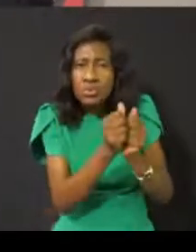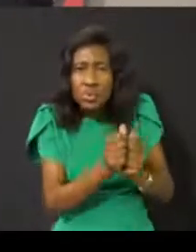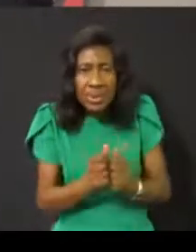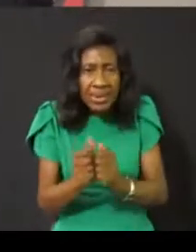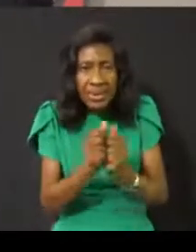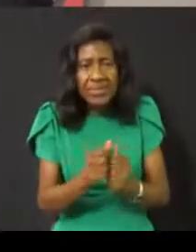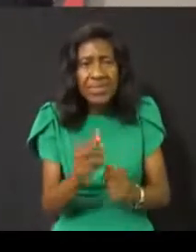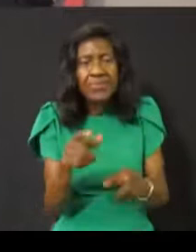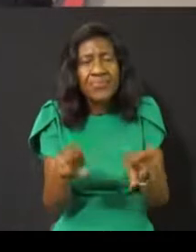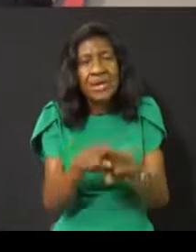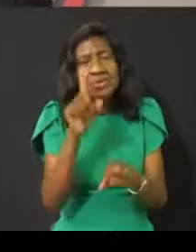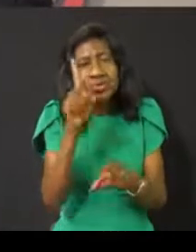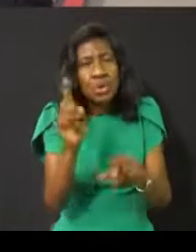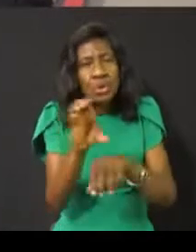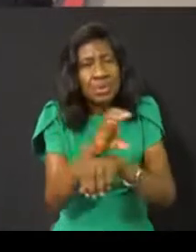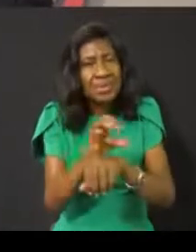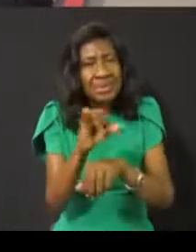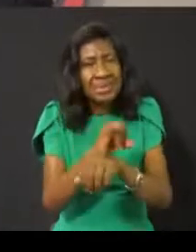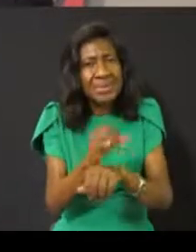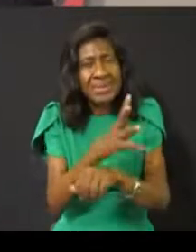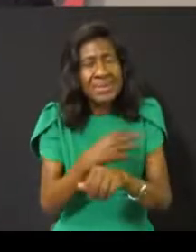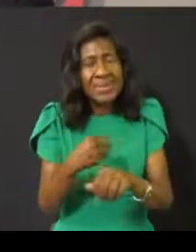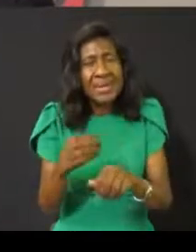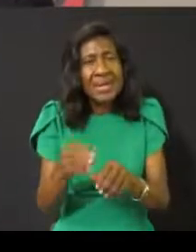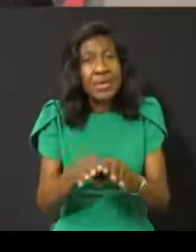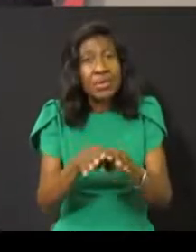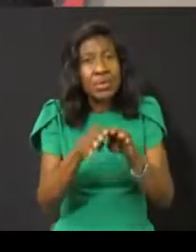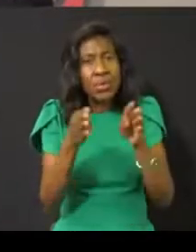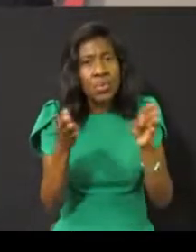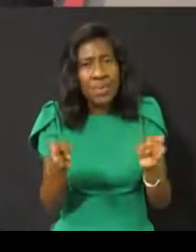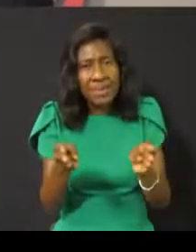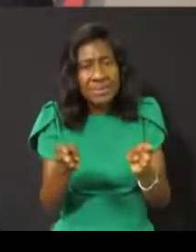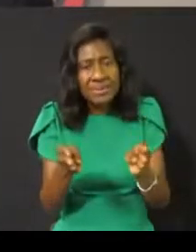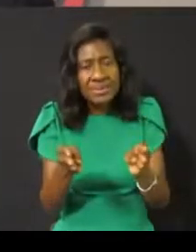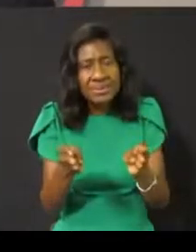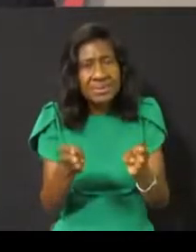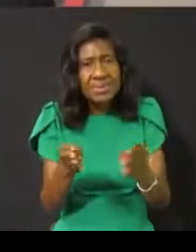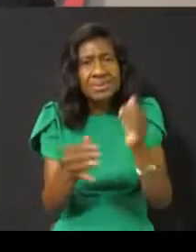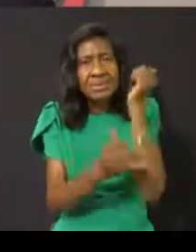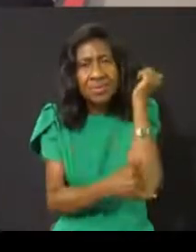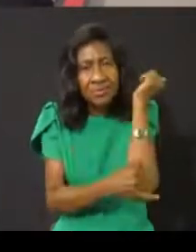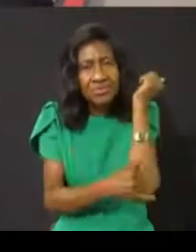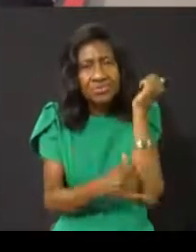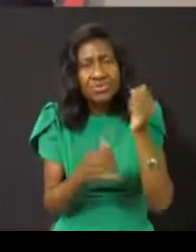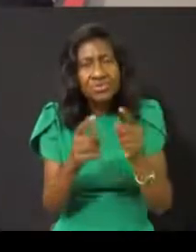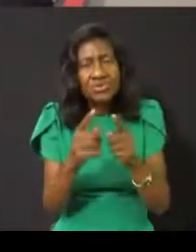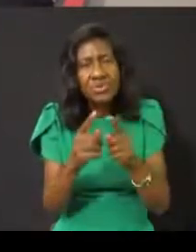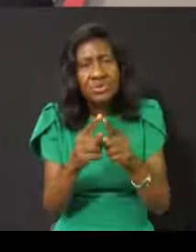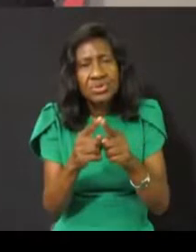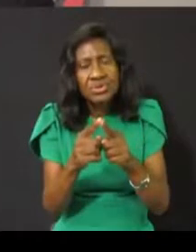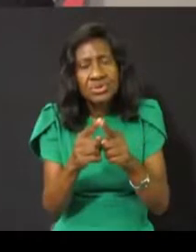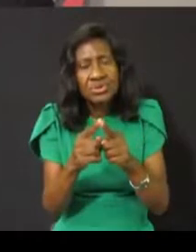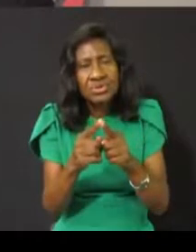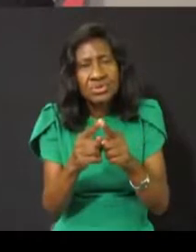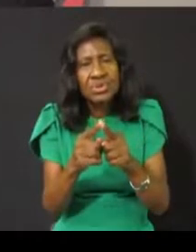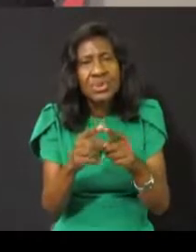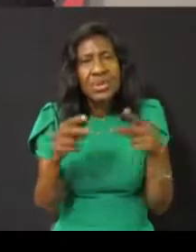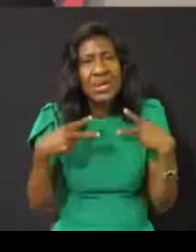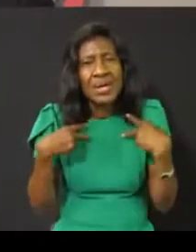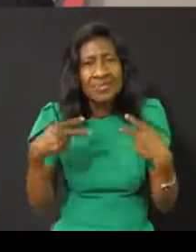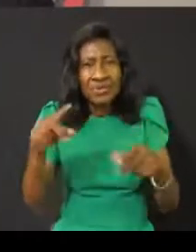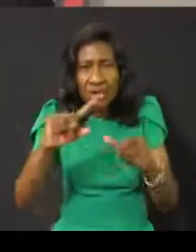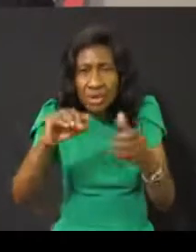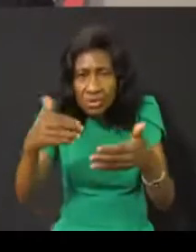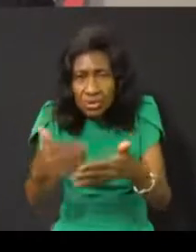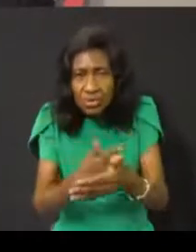and embrace the reopening of our country as an opportunity for a fresh start in this new environment going